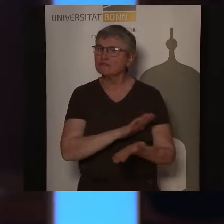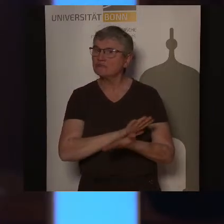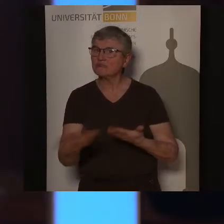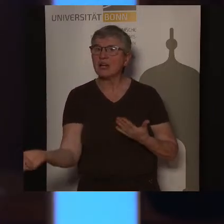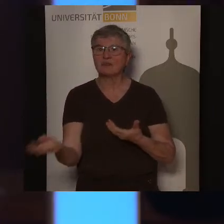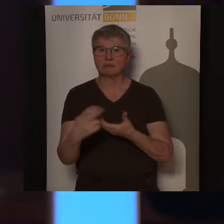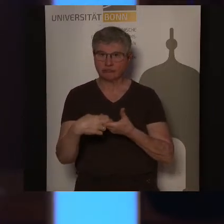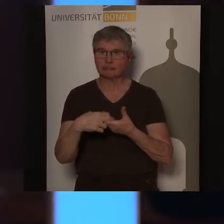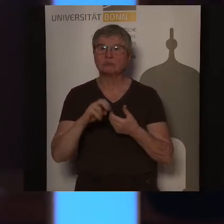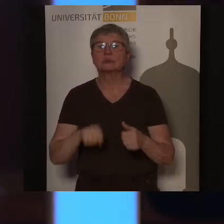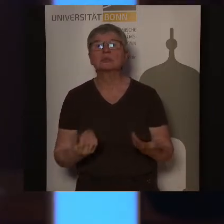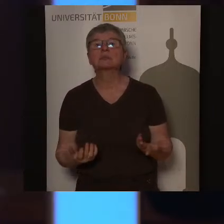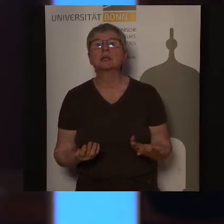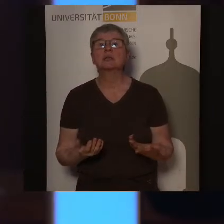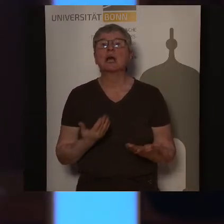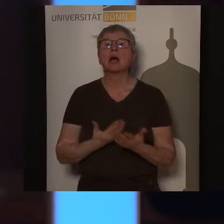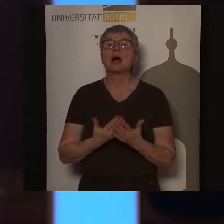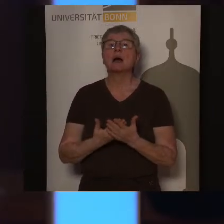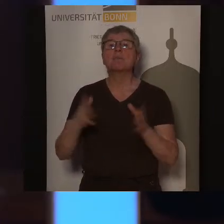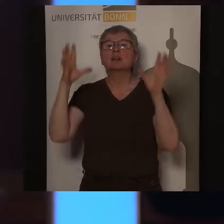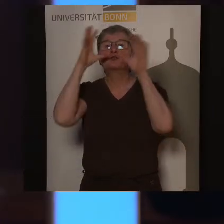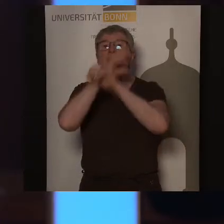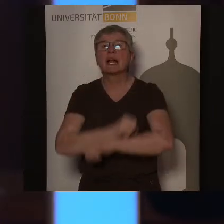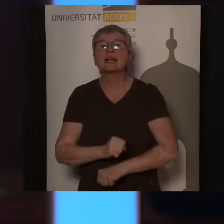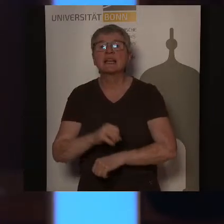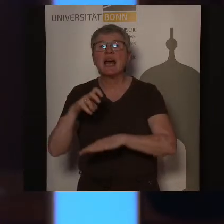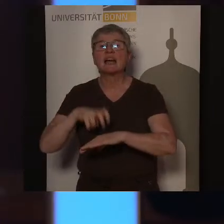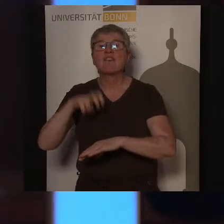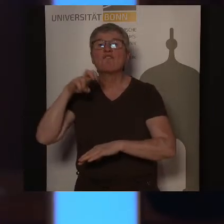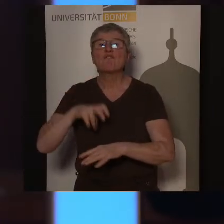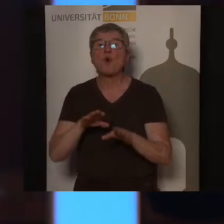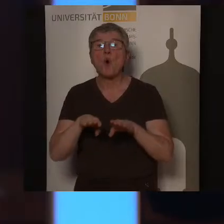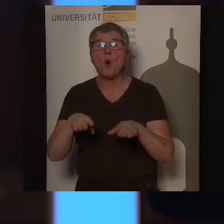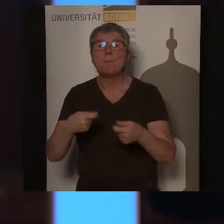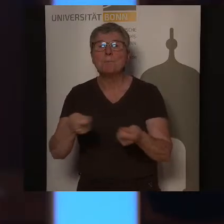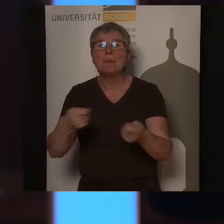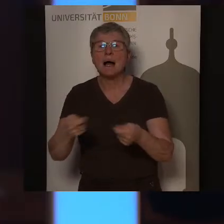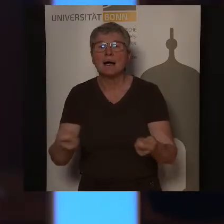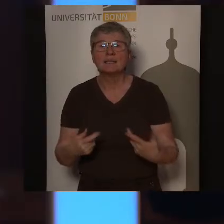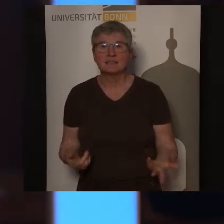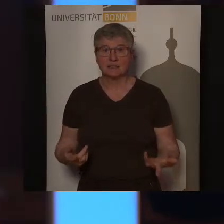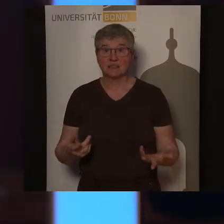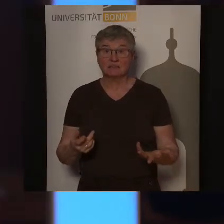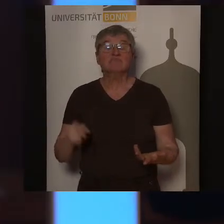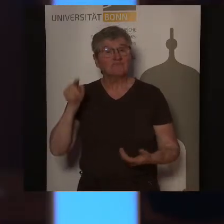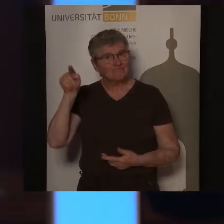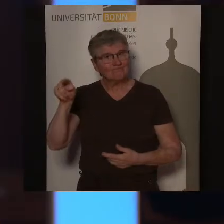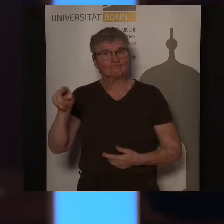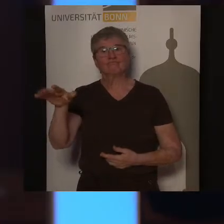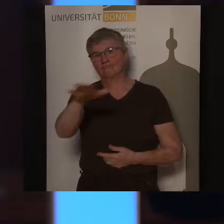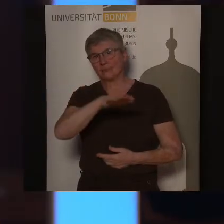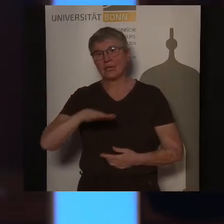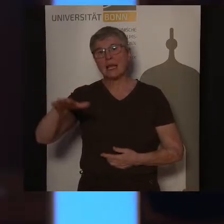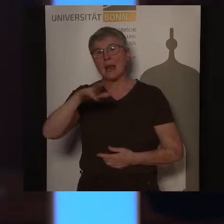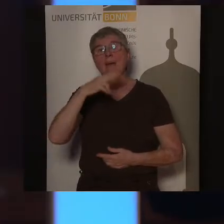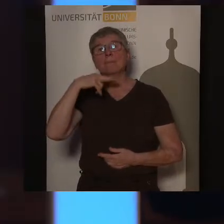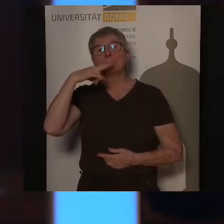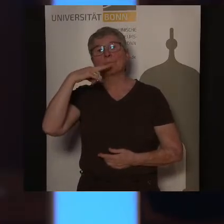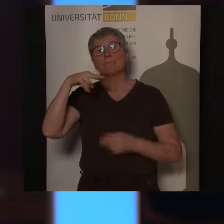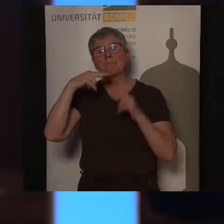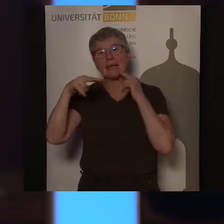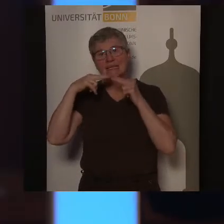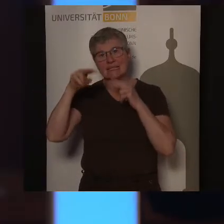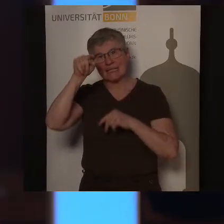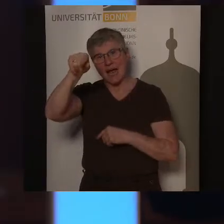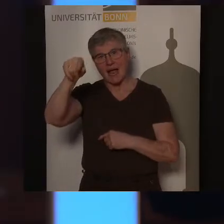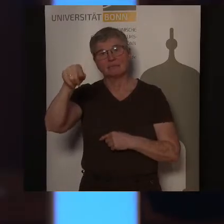several campaign days that you can join. We have a nightly flea market, for example, in the Mensa together with the Studierendenwerk.